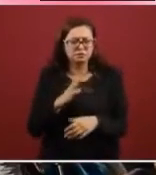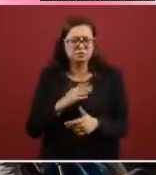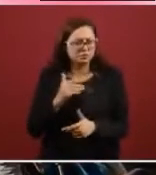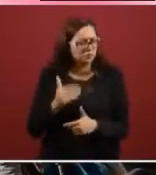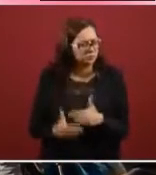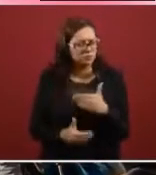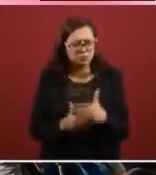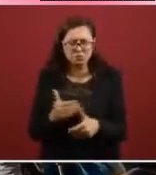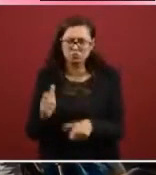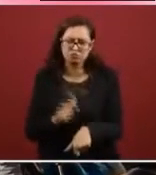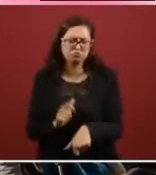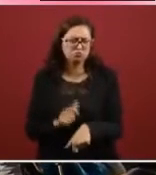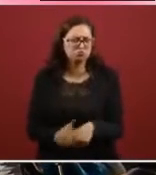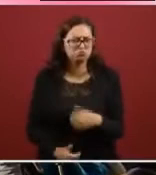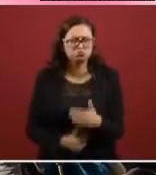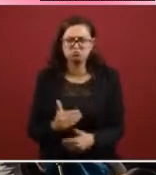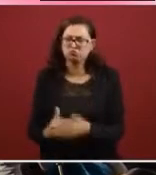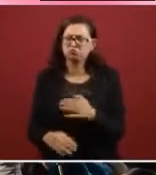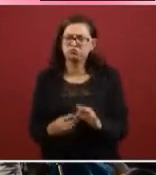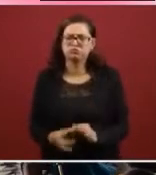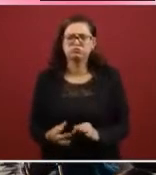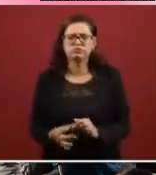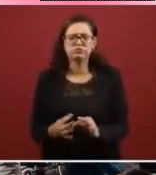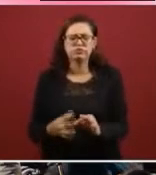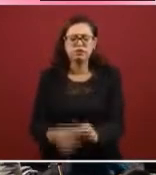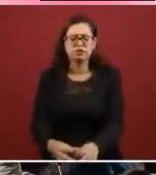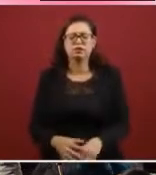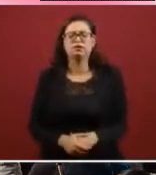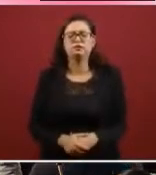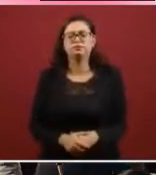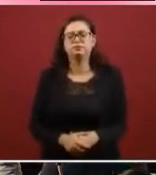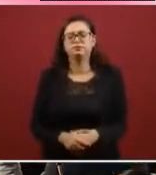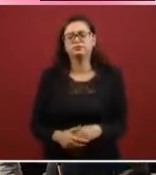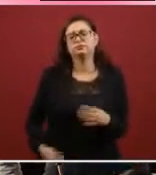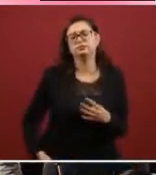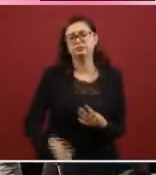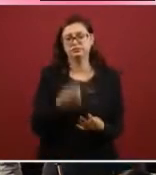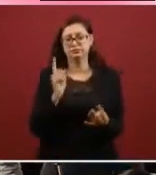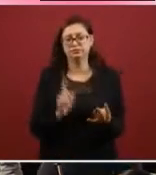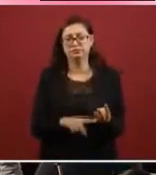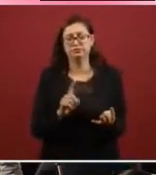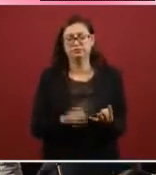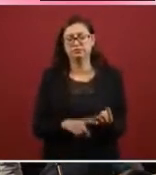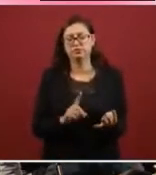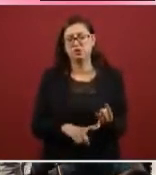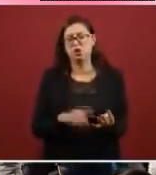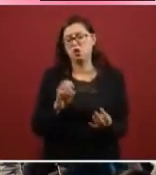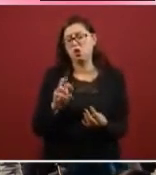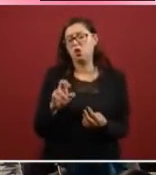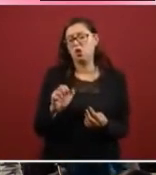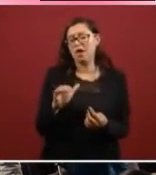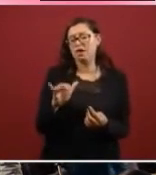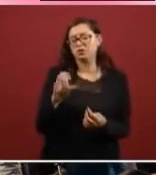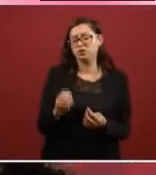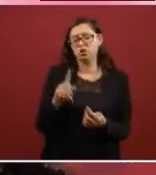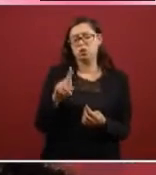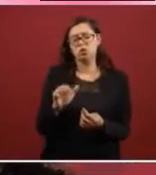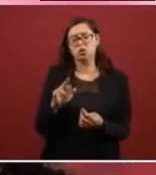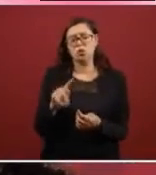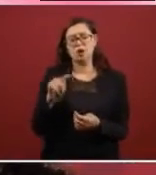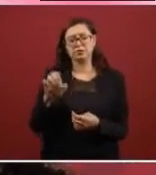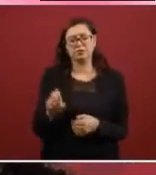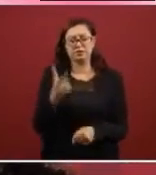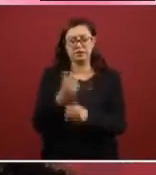As according to what was foreseen. El siguiente rubro está a cargo de Horacio Duarte, the next area subsecretario del Trabajo. The subsecretary of Work. Ahí